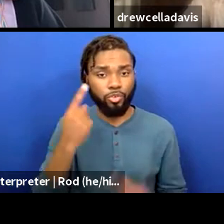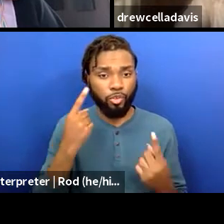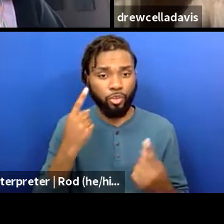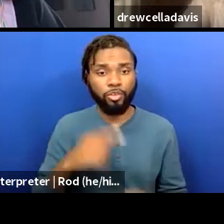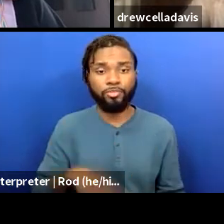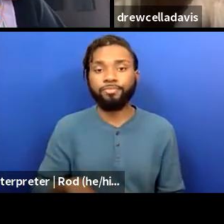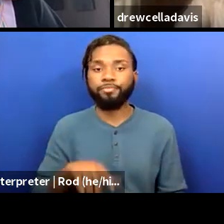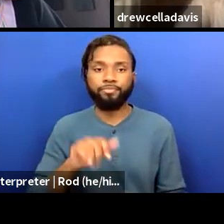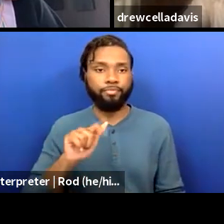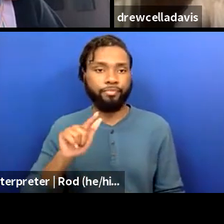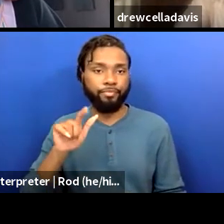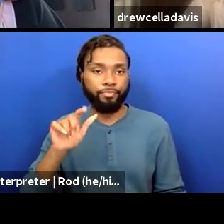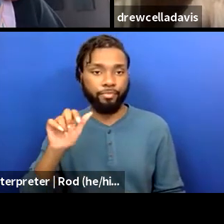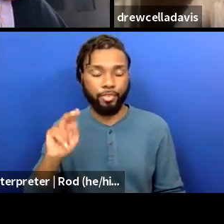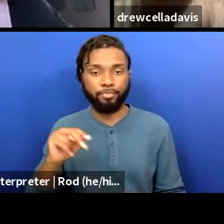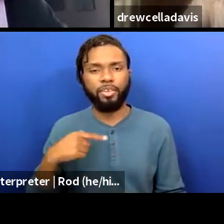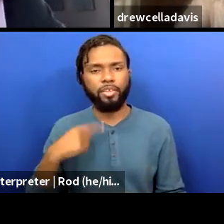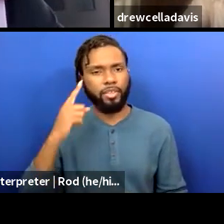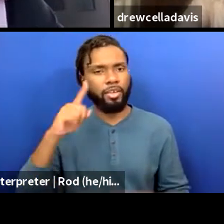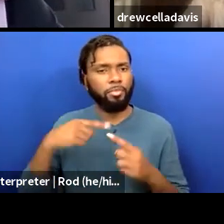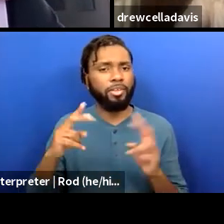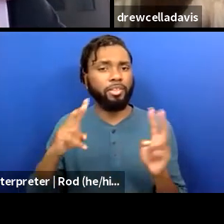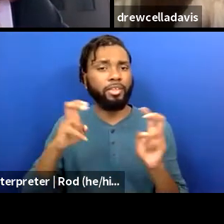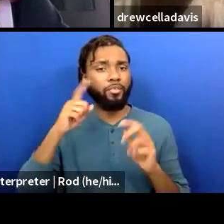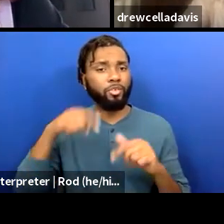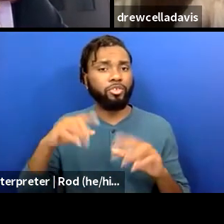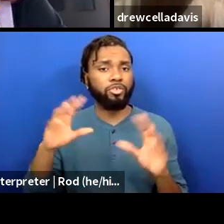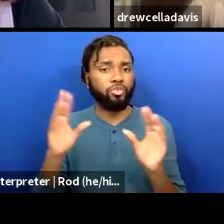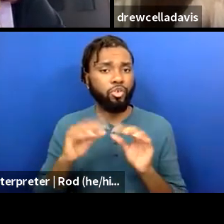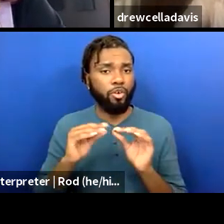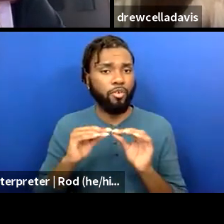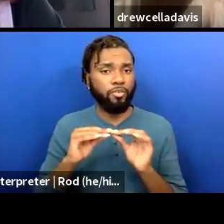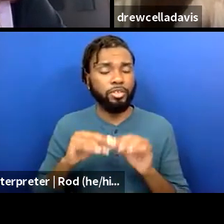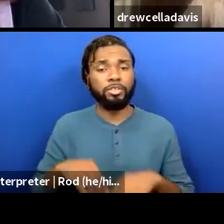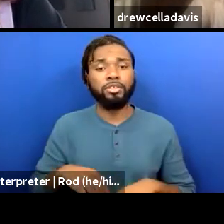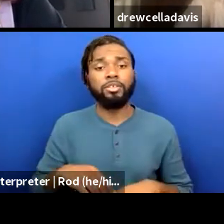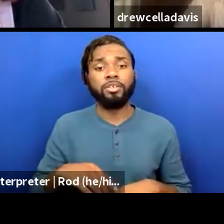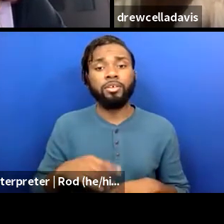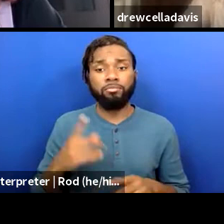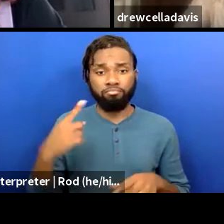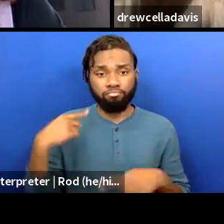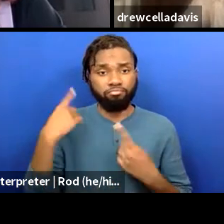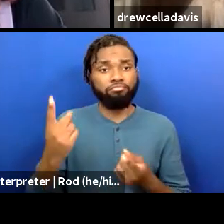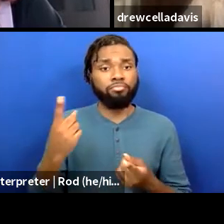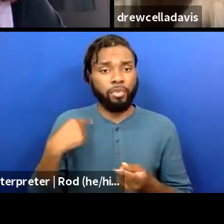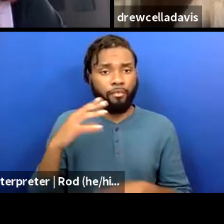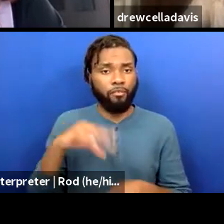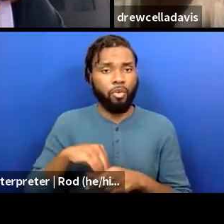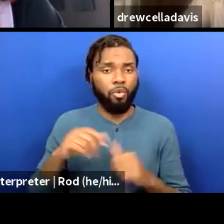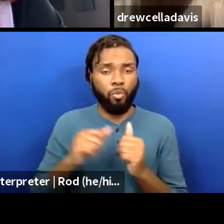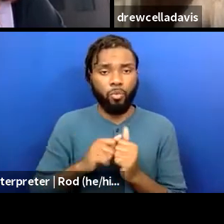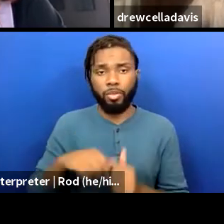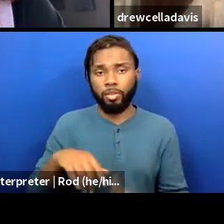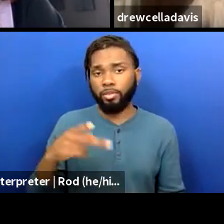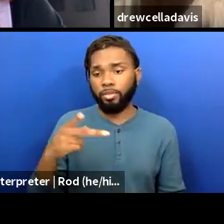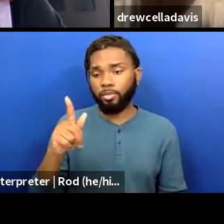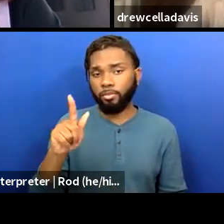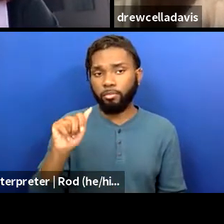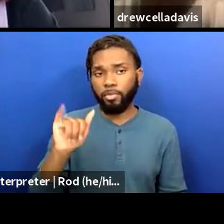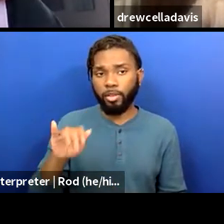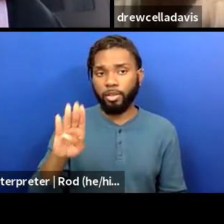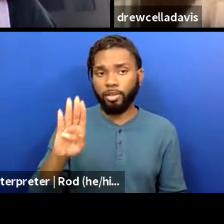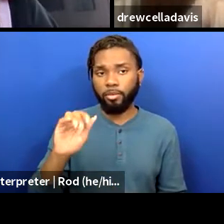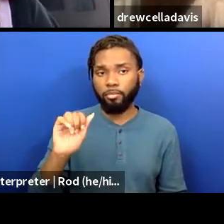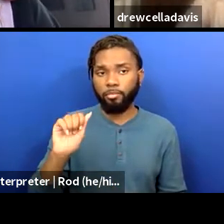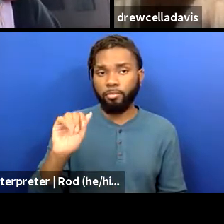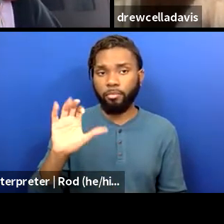the work that I do. Lately, I've been involved with playback theater, which involves,